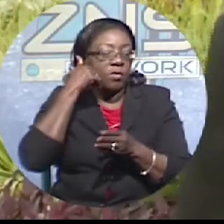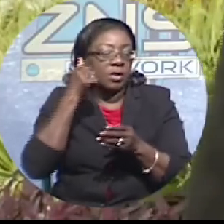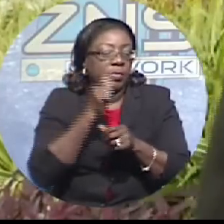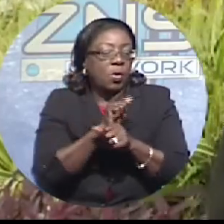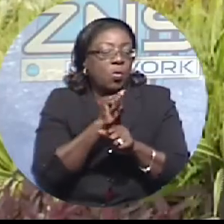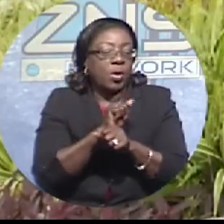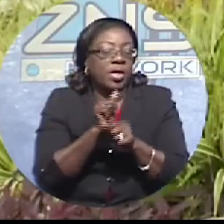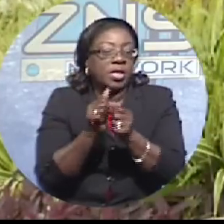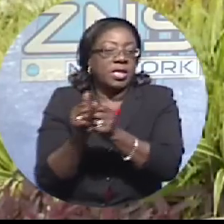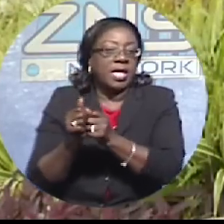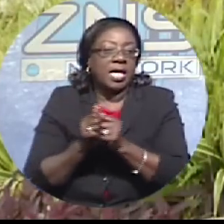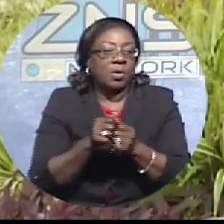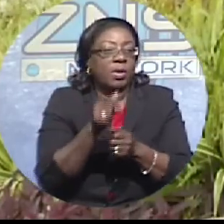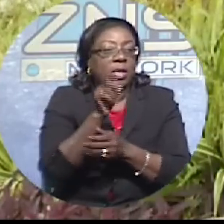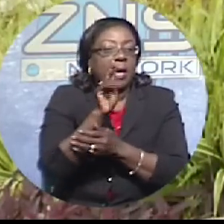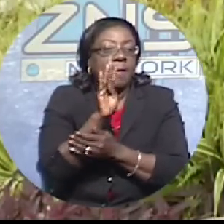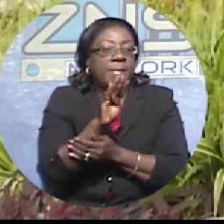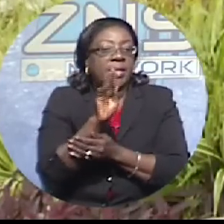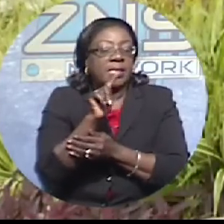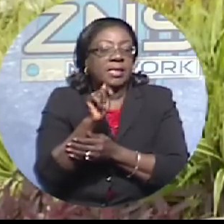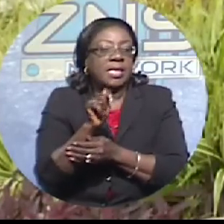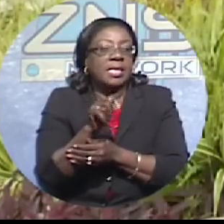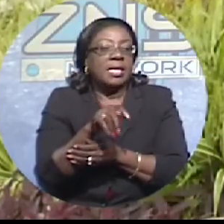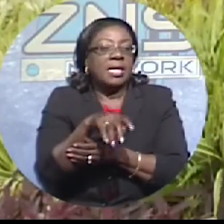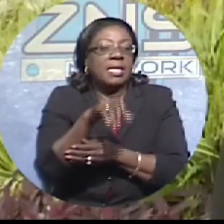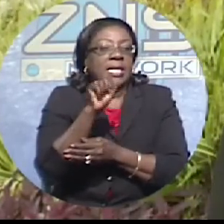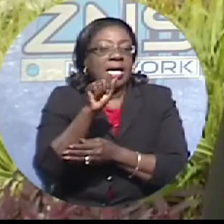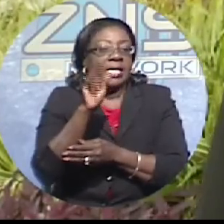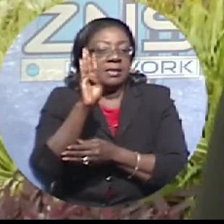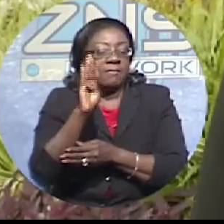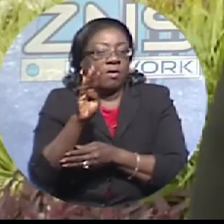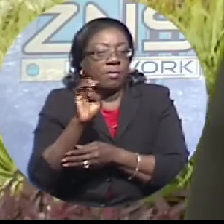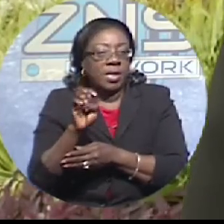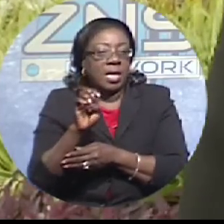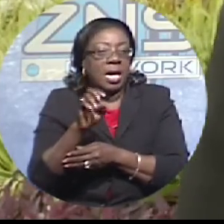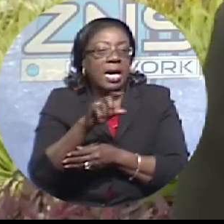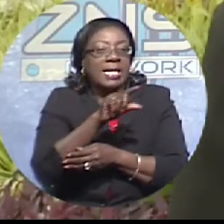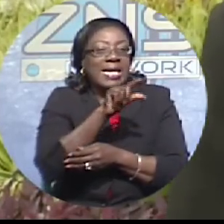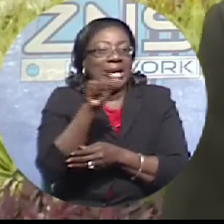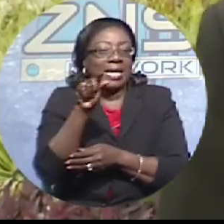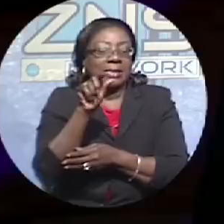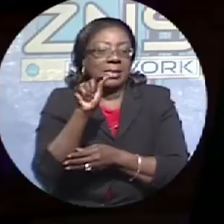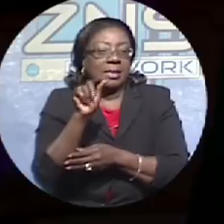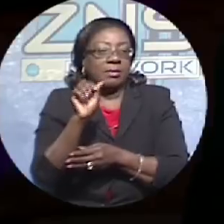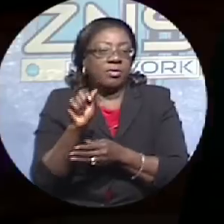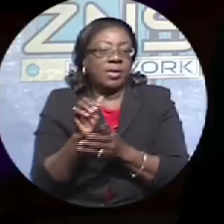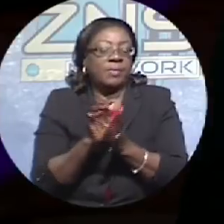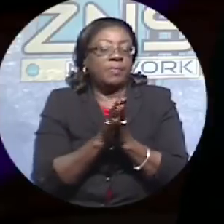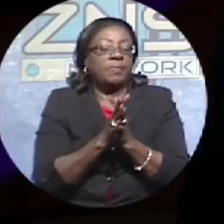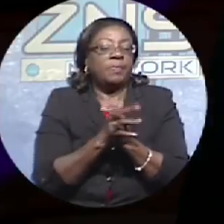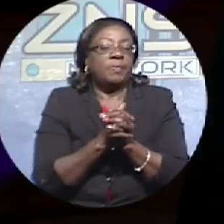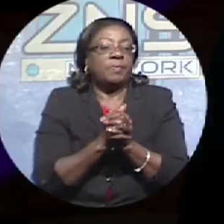BTC, which are the Galaxy S4, the S4 Mini, and the Galaxy Note 3.